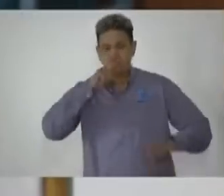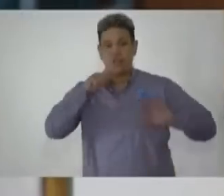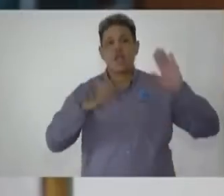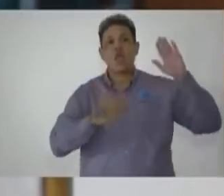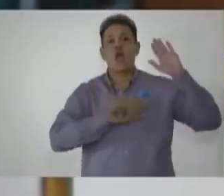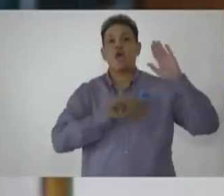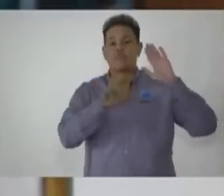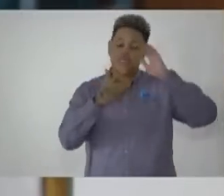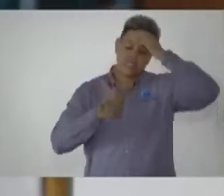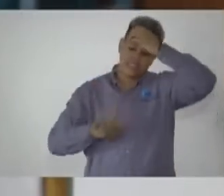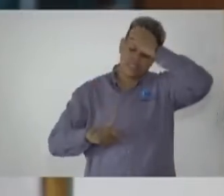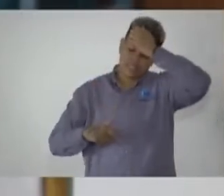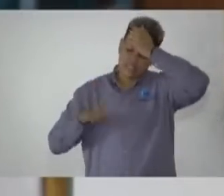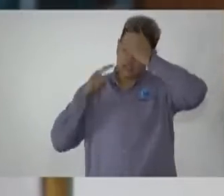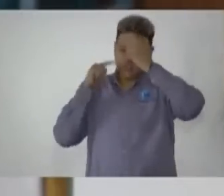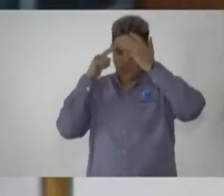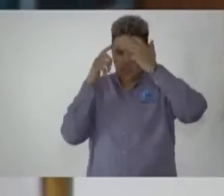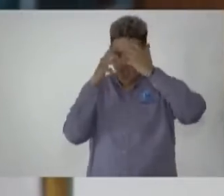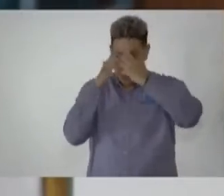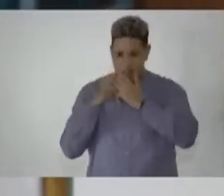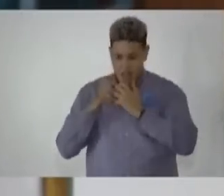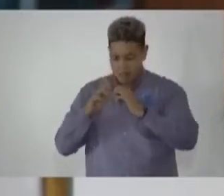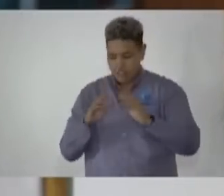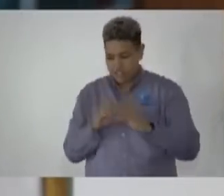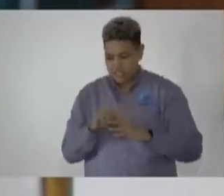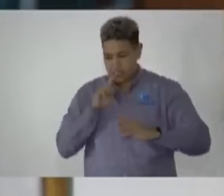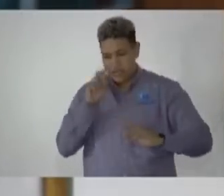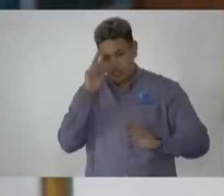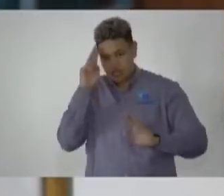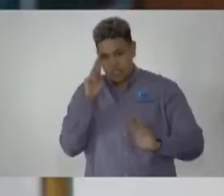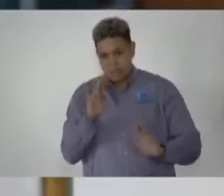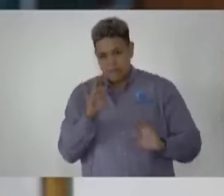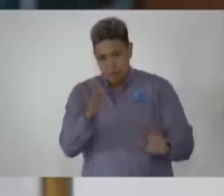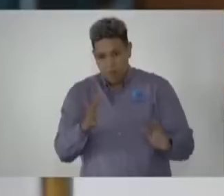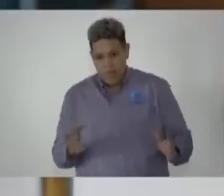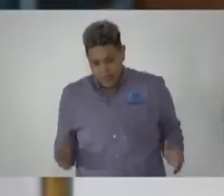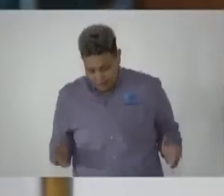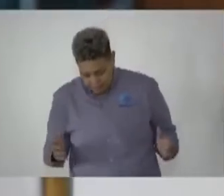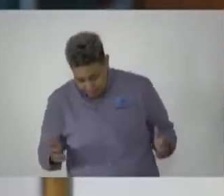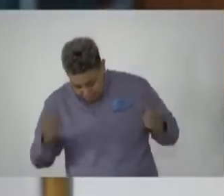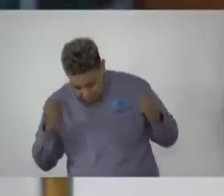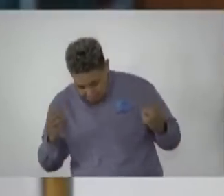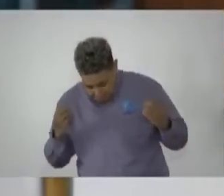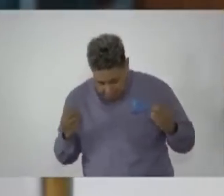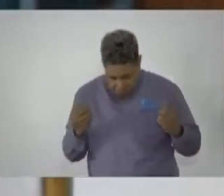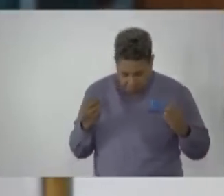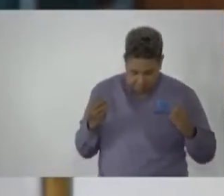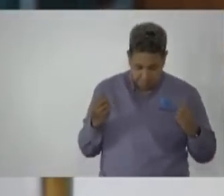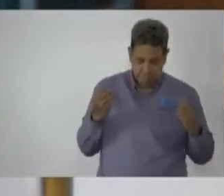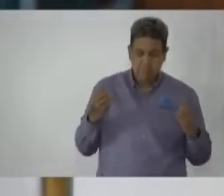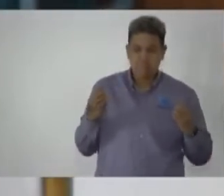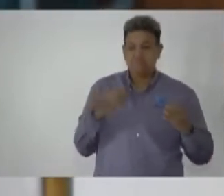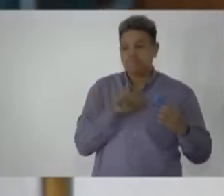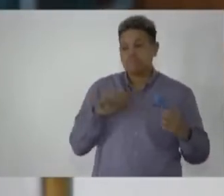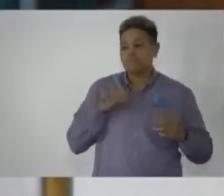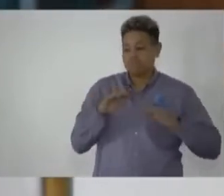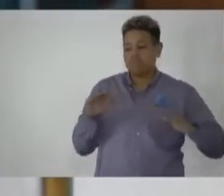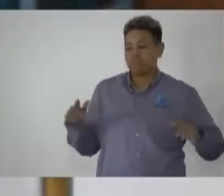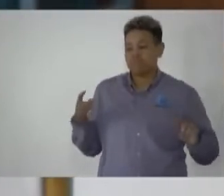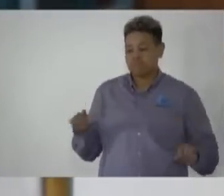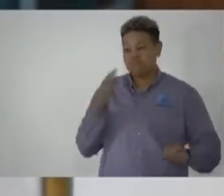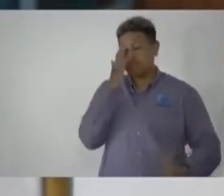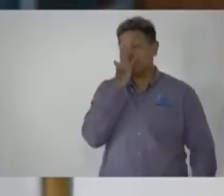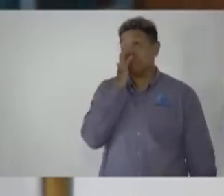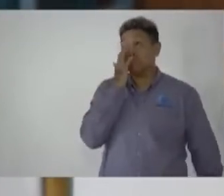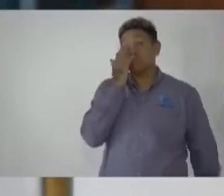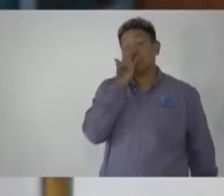committed to collaboration in a respectful way. Many of my colleagues